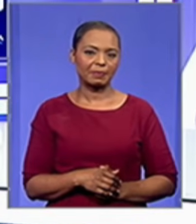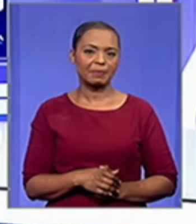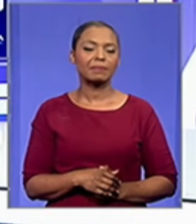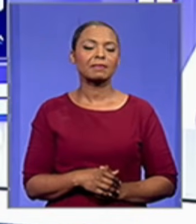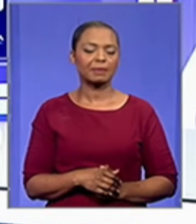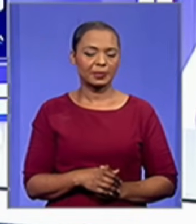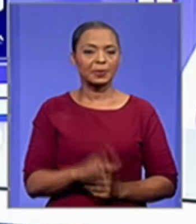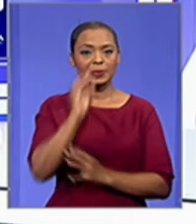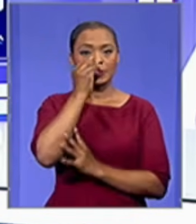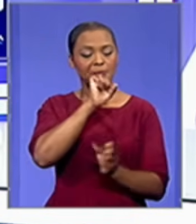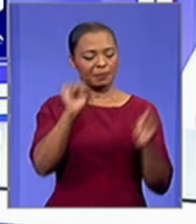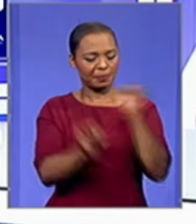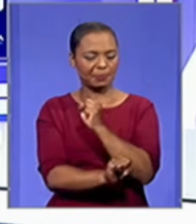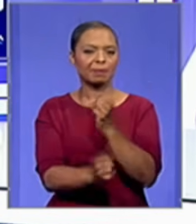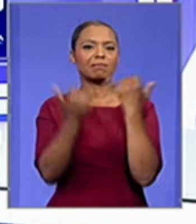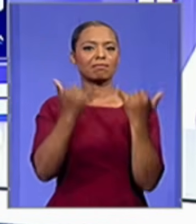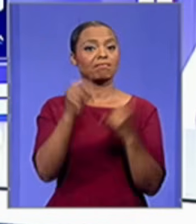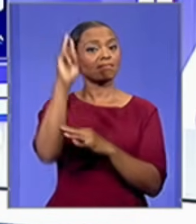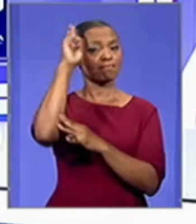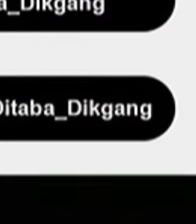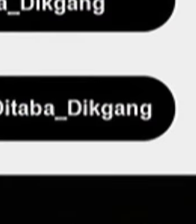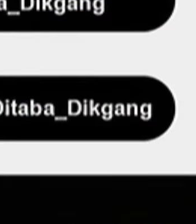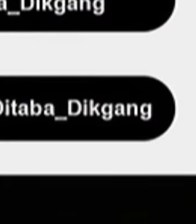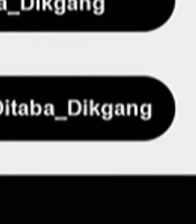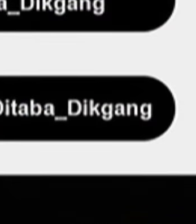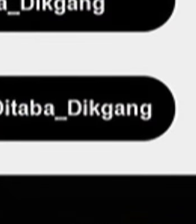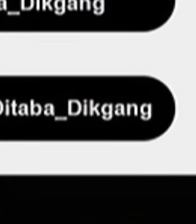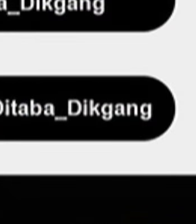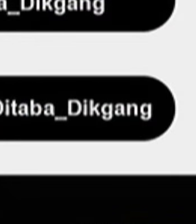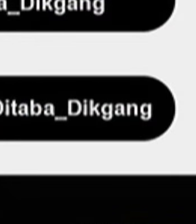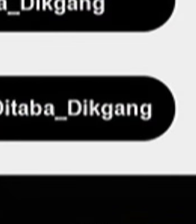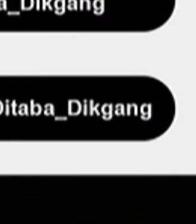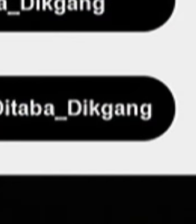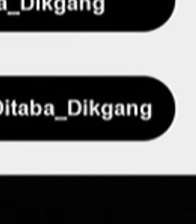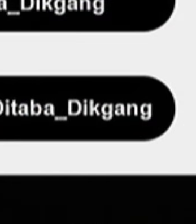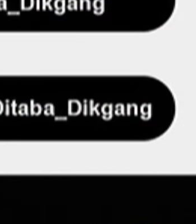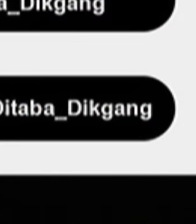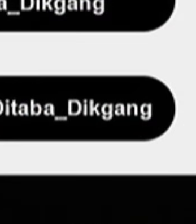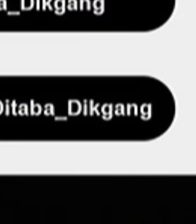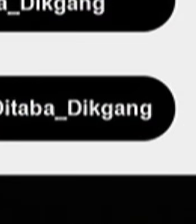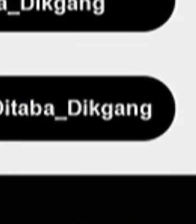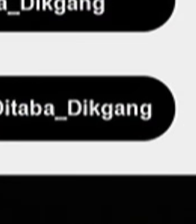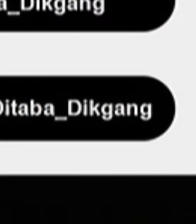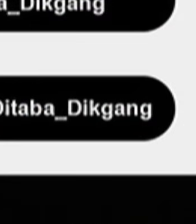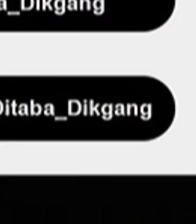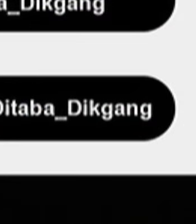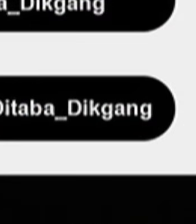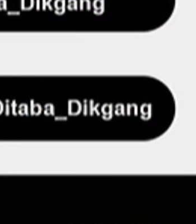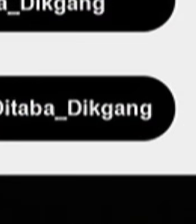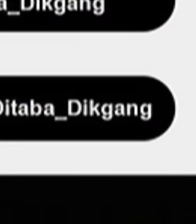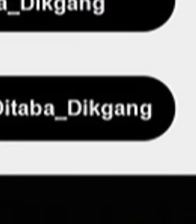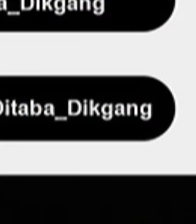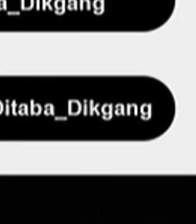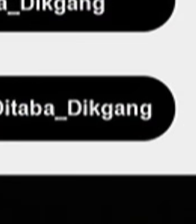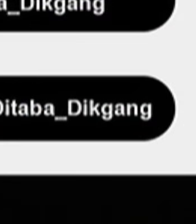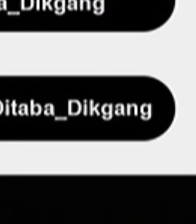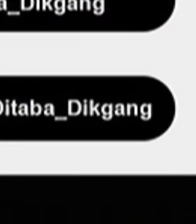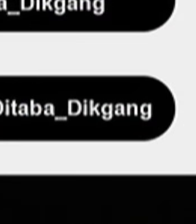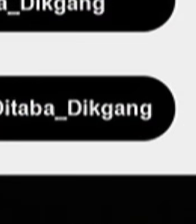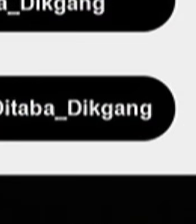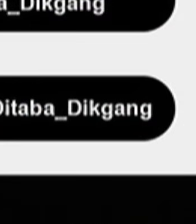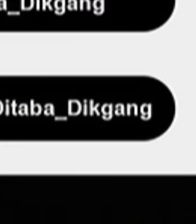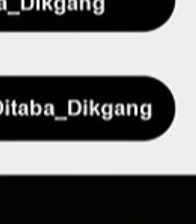Bagešo di felela mo, gopolang gore ditaba tša rena di a hwetšagala go marangrang a dikgokagano SABC Plus, gomme le ka